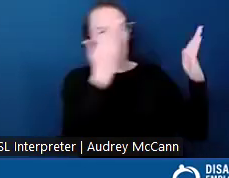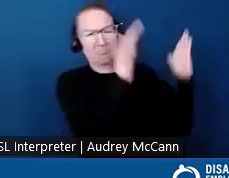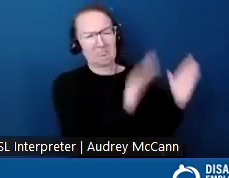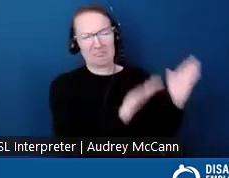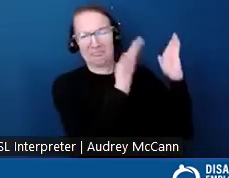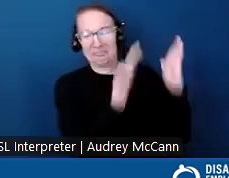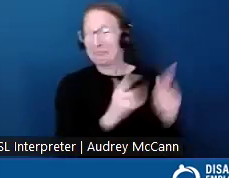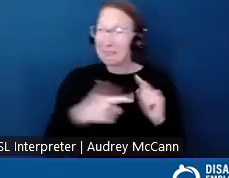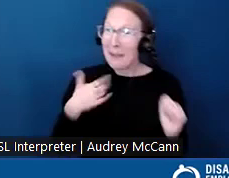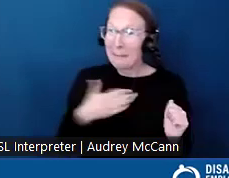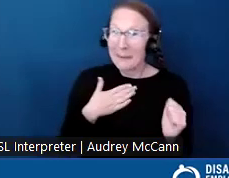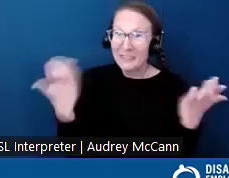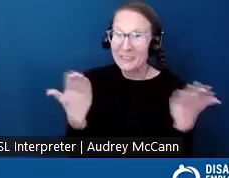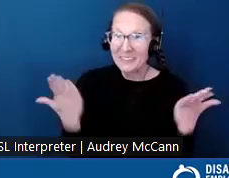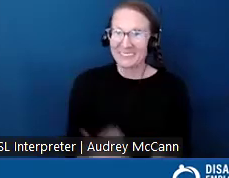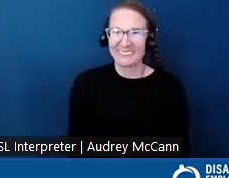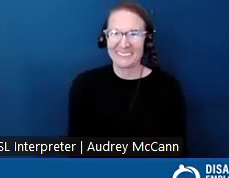but happy to be here.